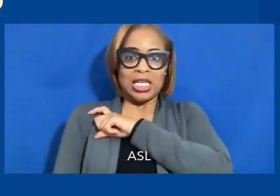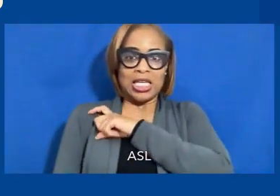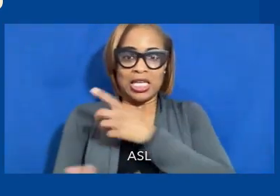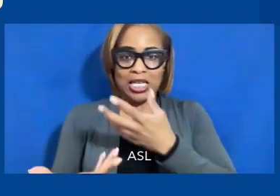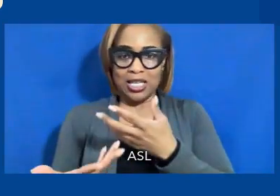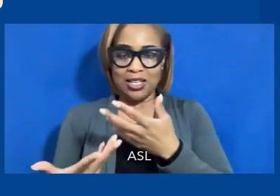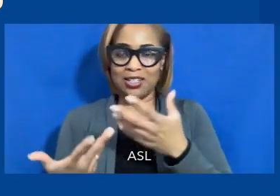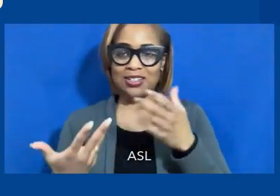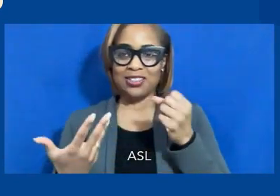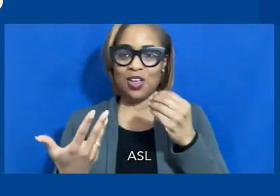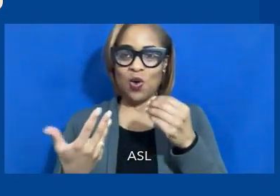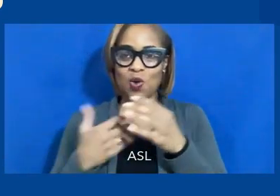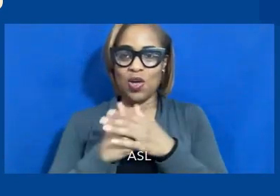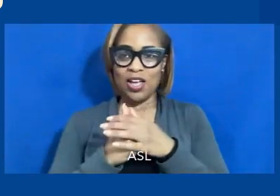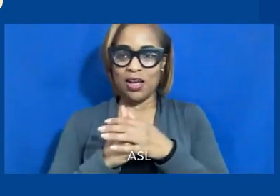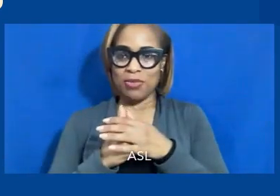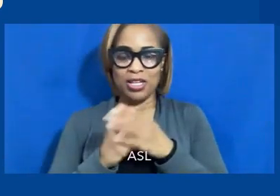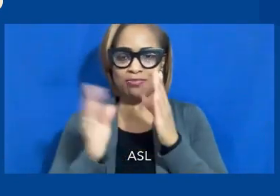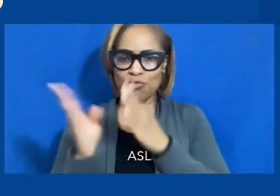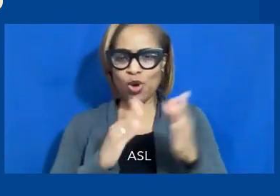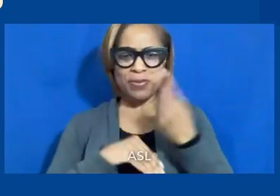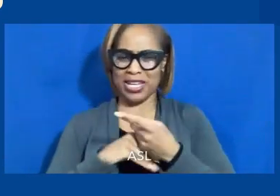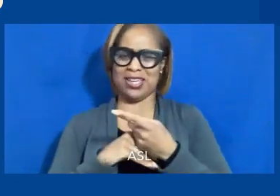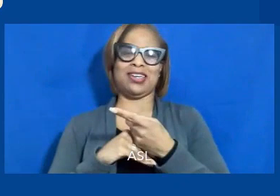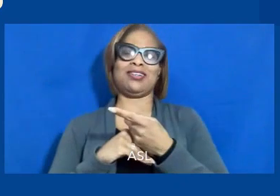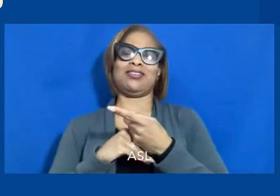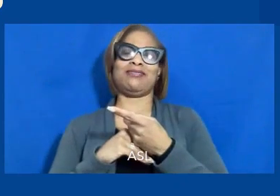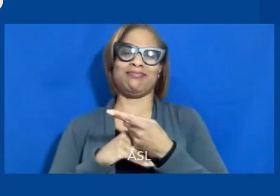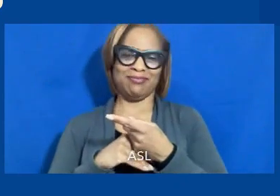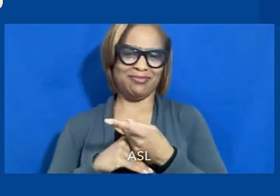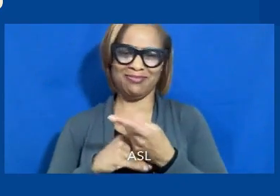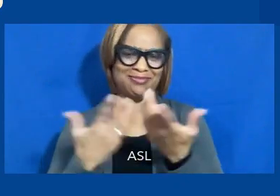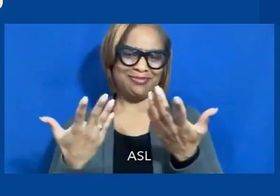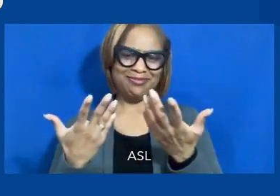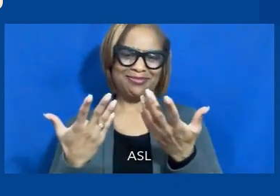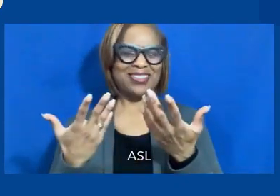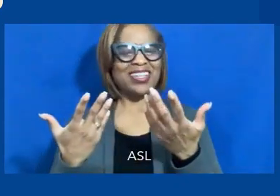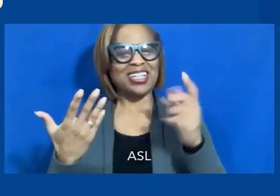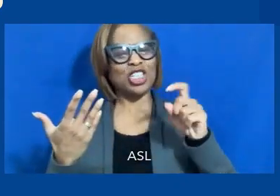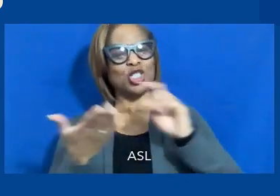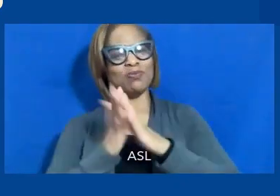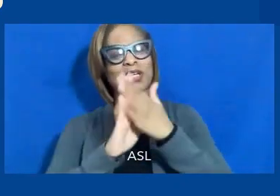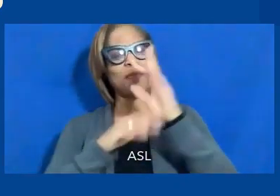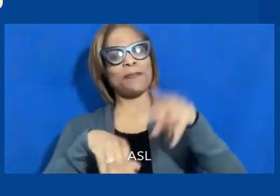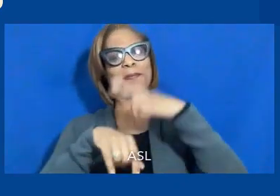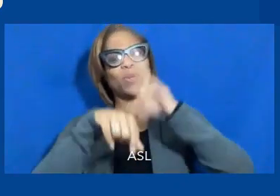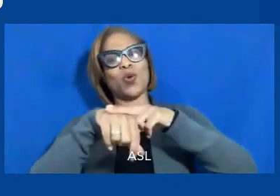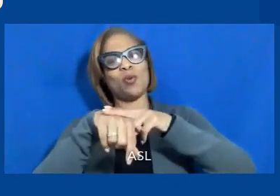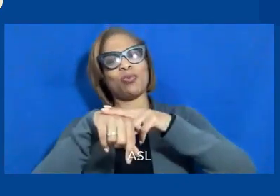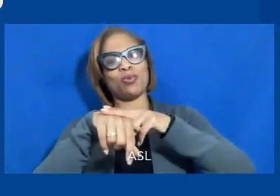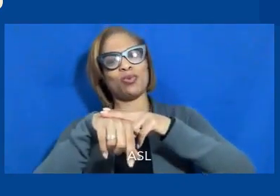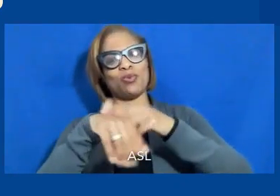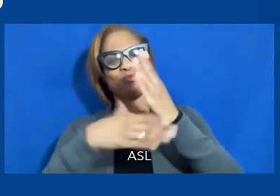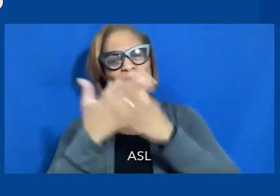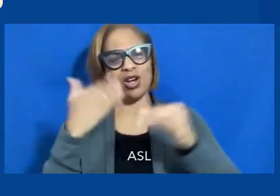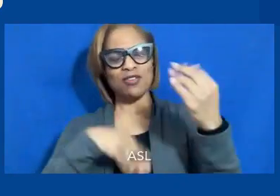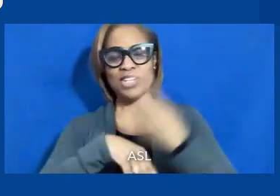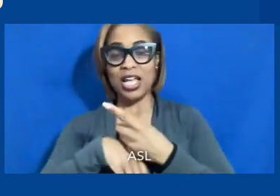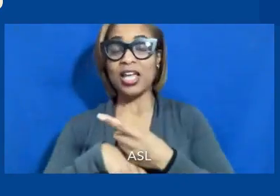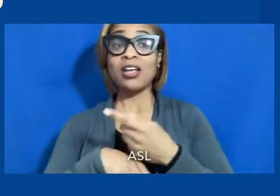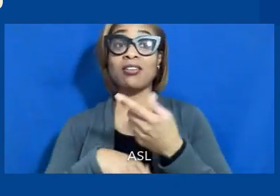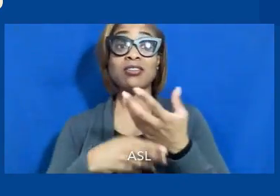even just, like, prep days, you know, normalizing these things, we didn't get a chance to